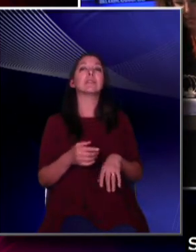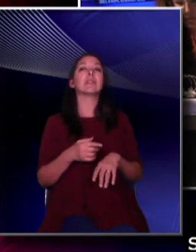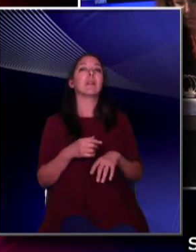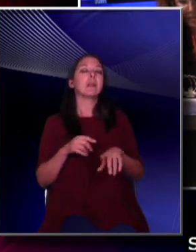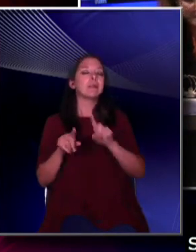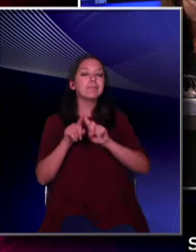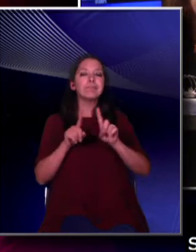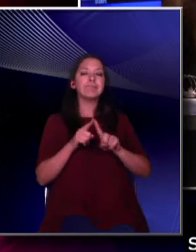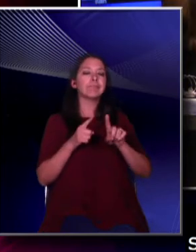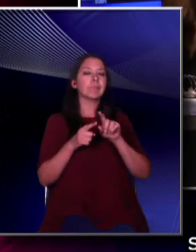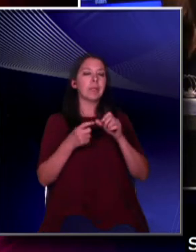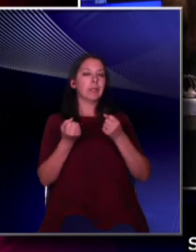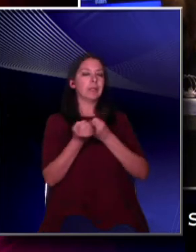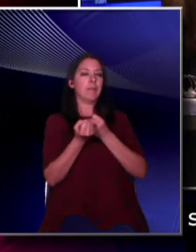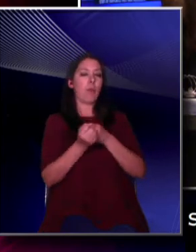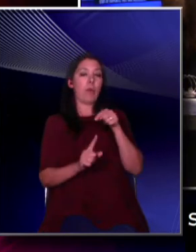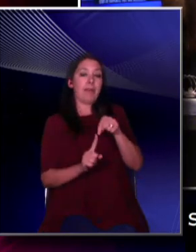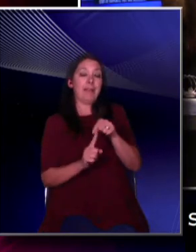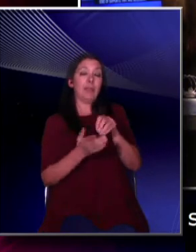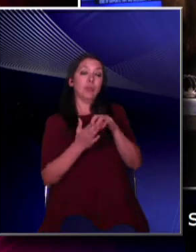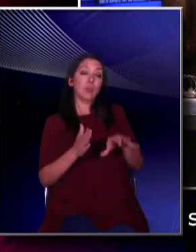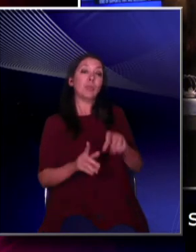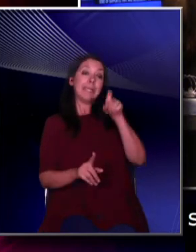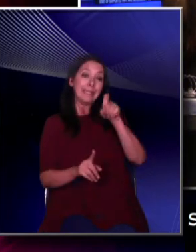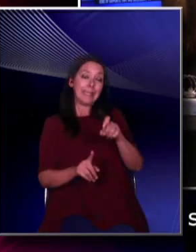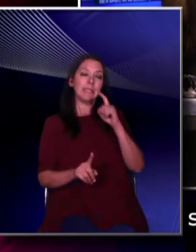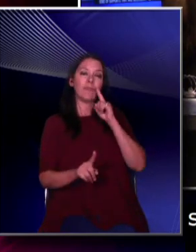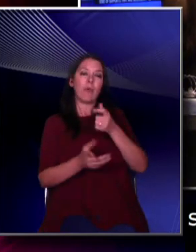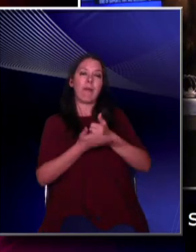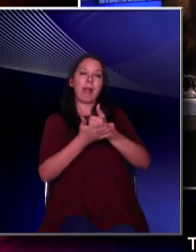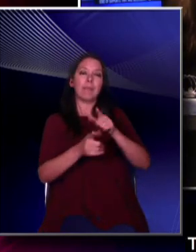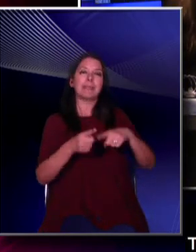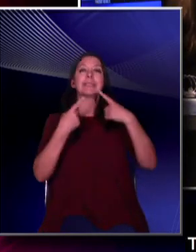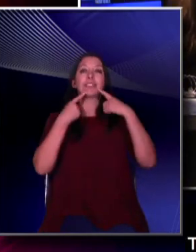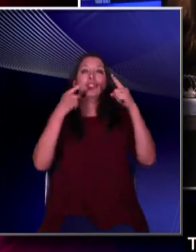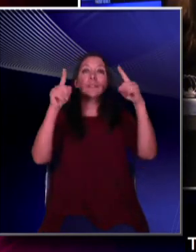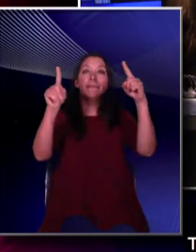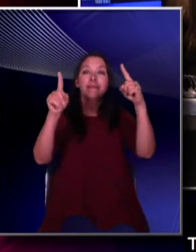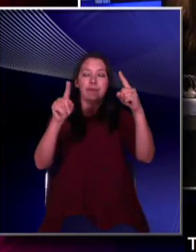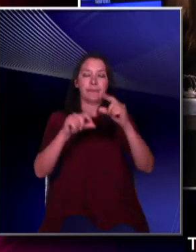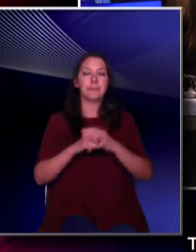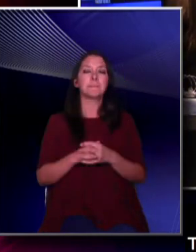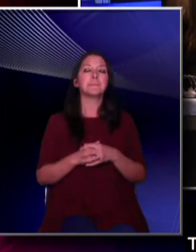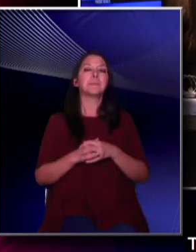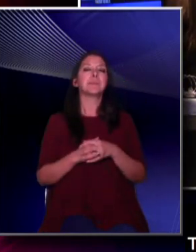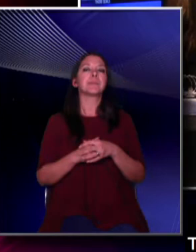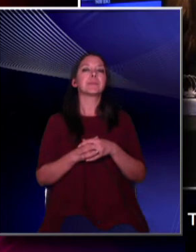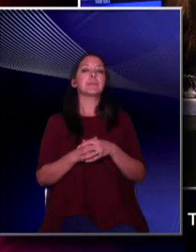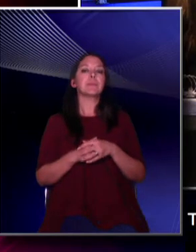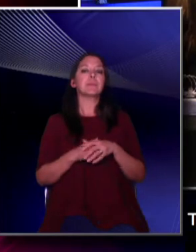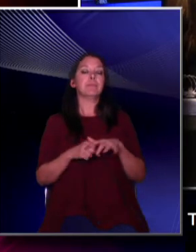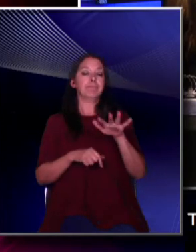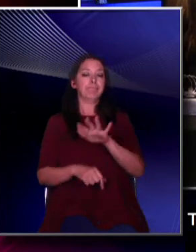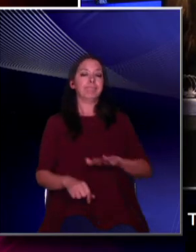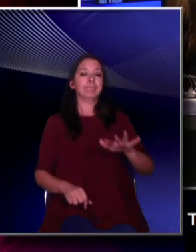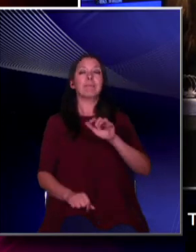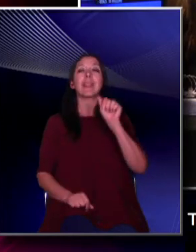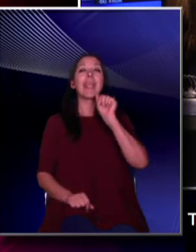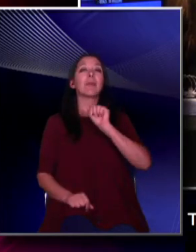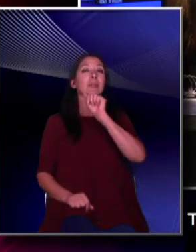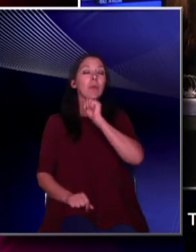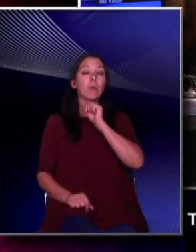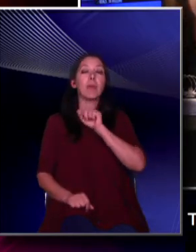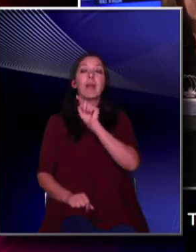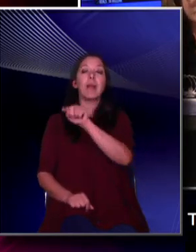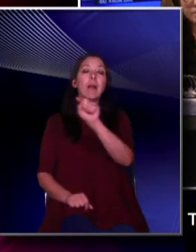are necessary to achieve those goals. In Arizona, school